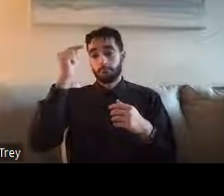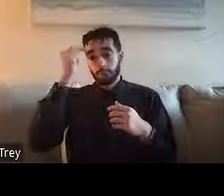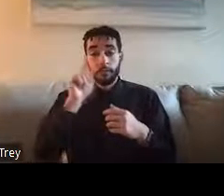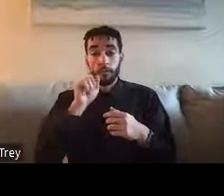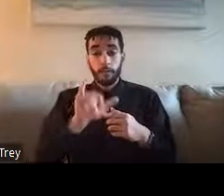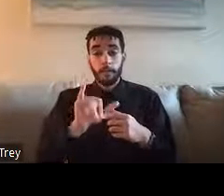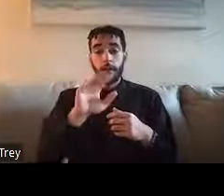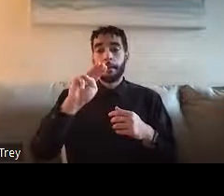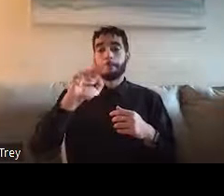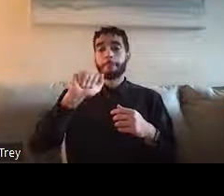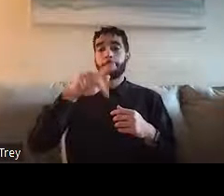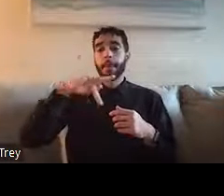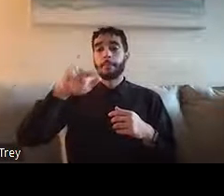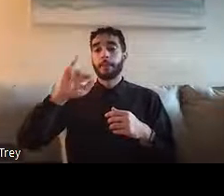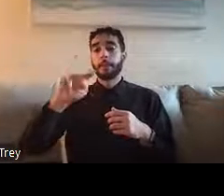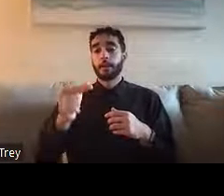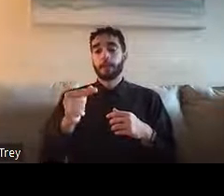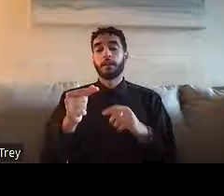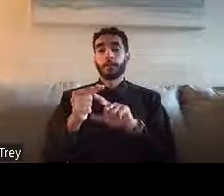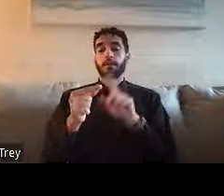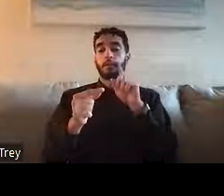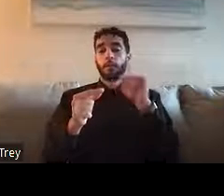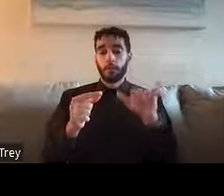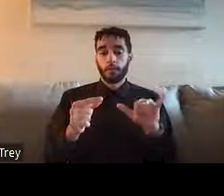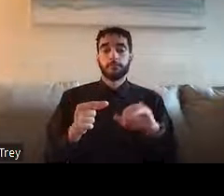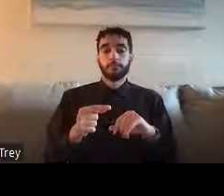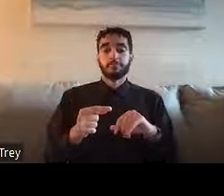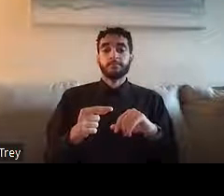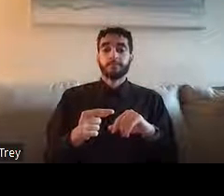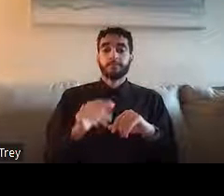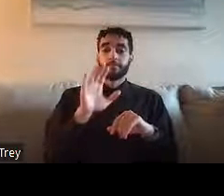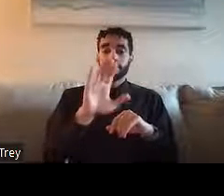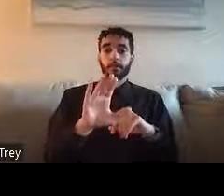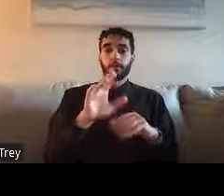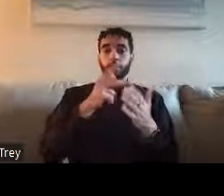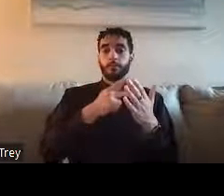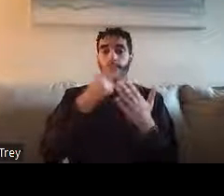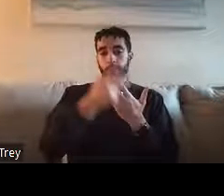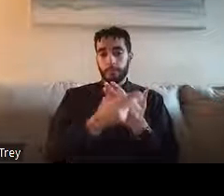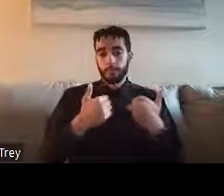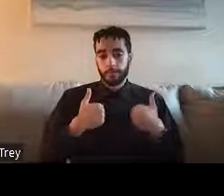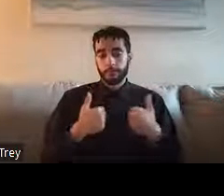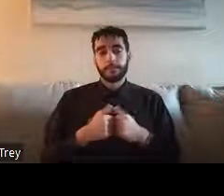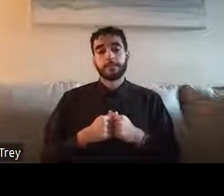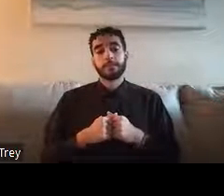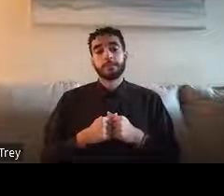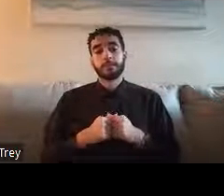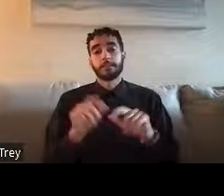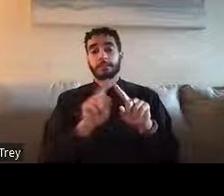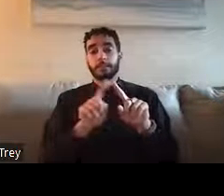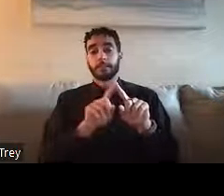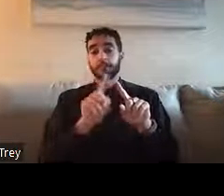mapping is and how they're designated, what core programs and services are offered, caregiver